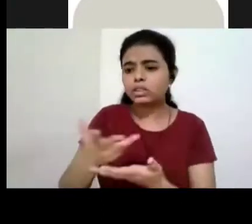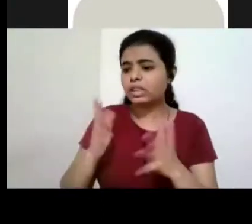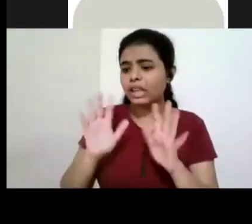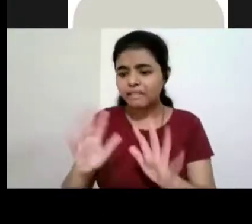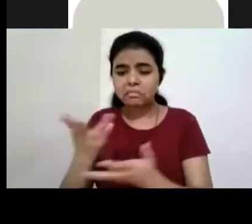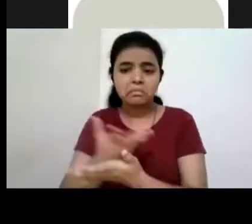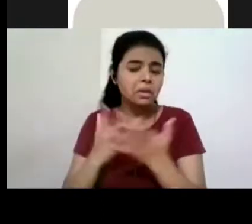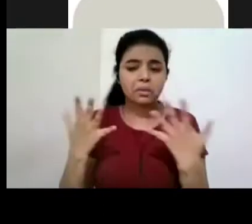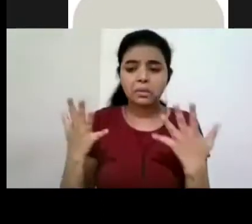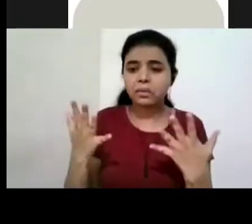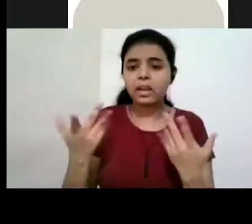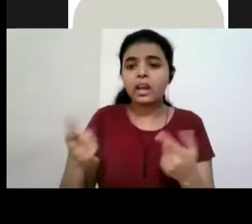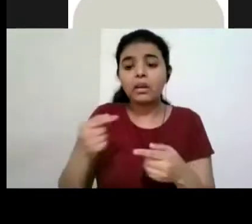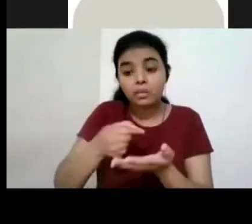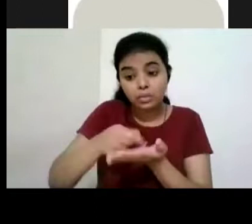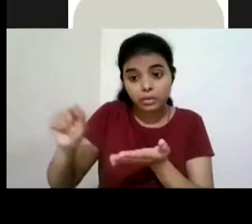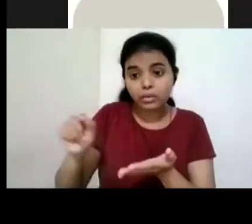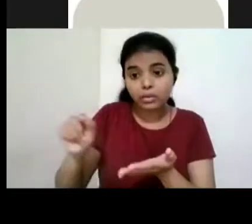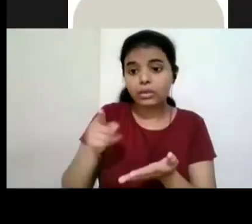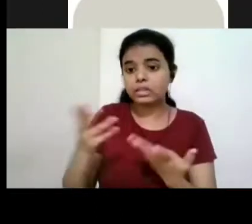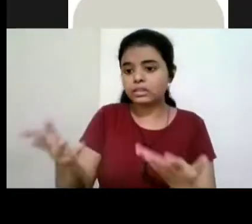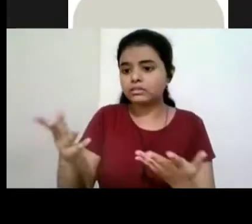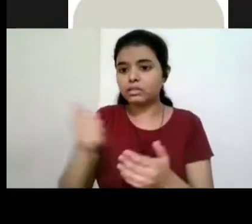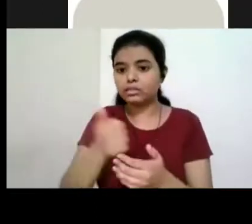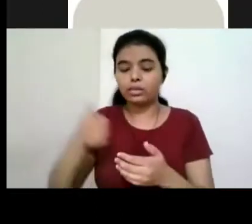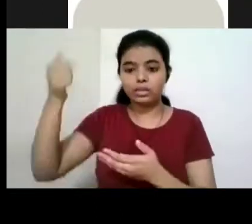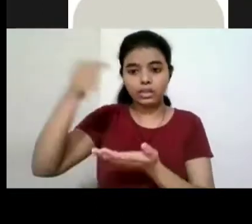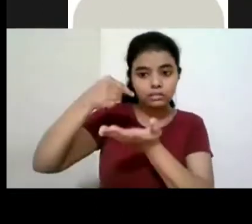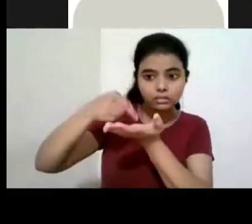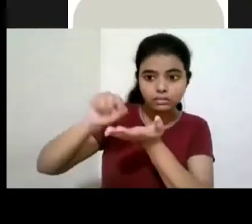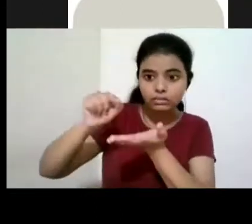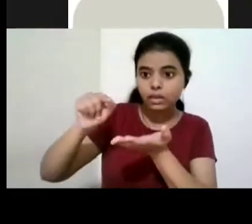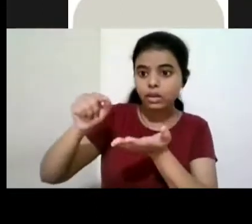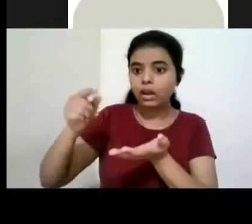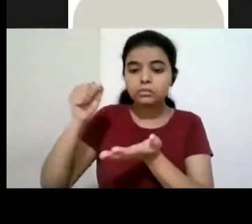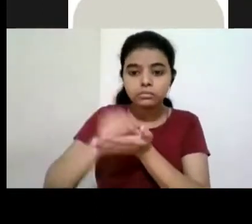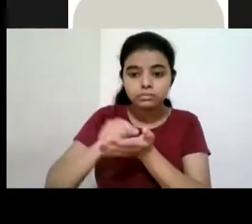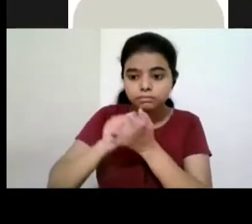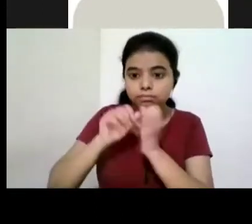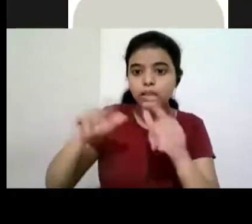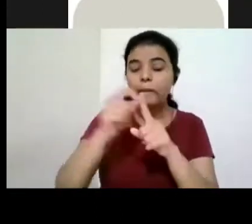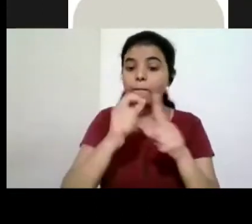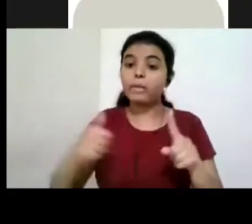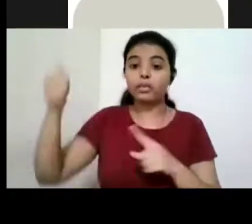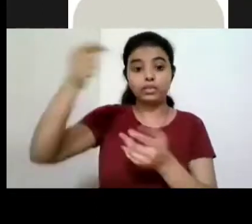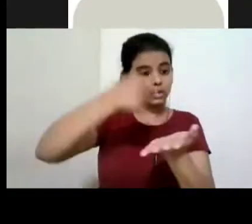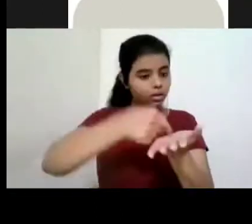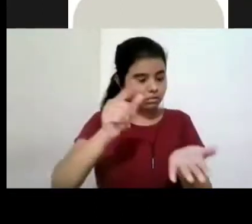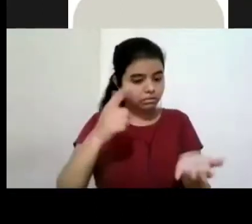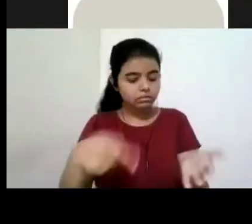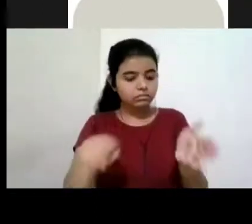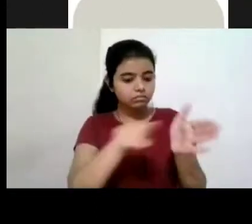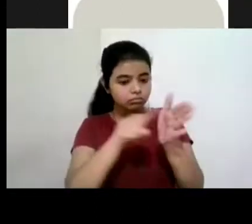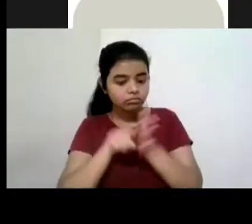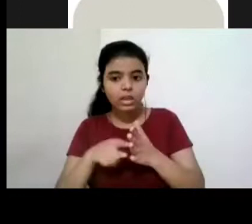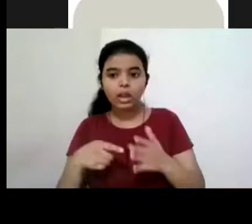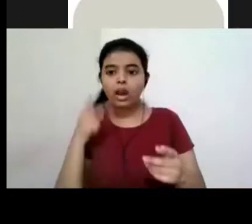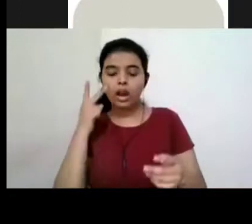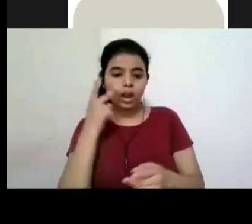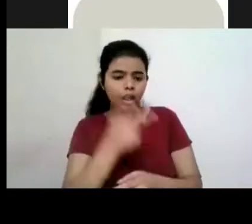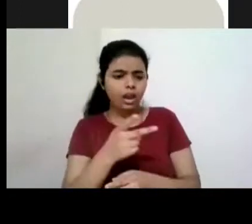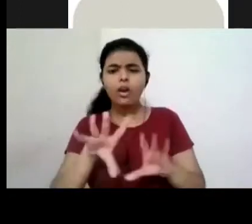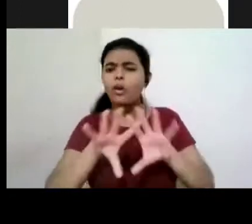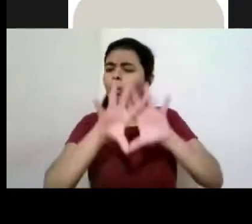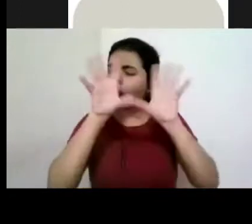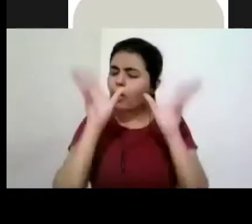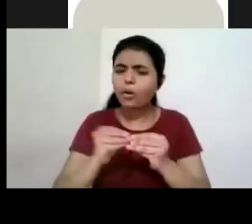discussed, having it passed by the requisite authorities, it getting its imprimatur from the president, it being notified in the Gazette, that all has been